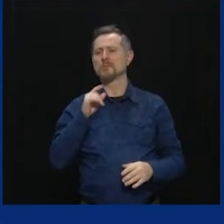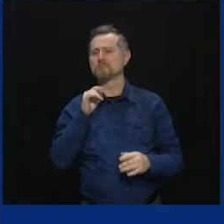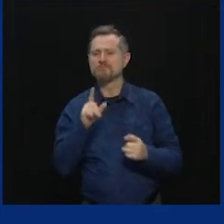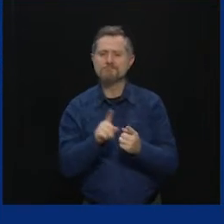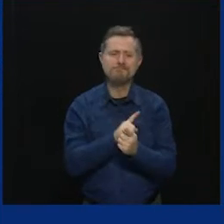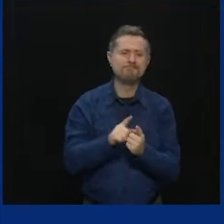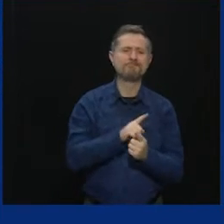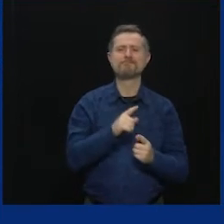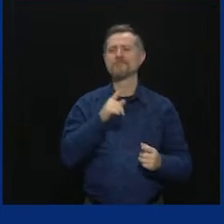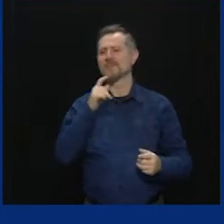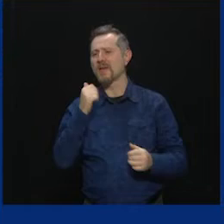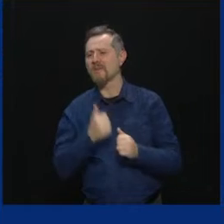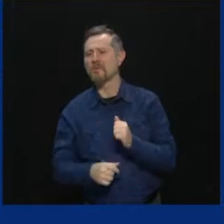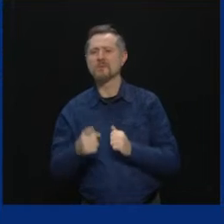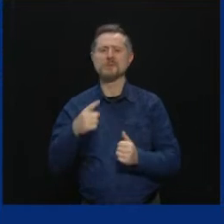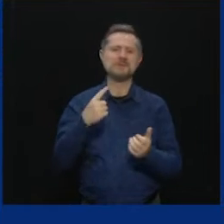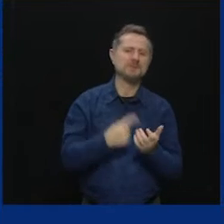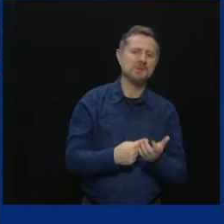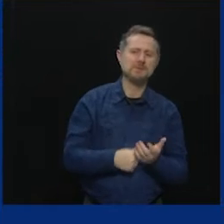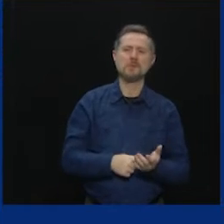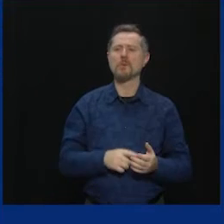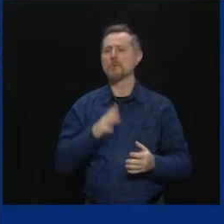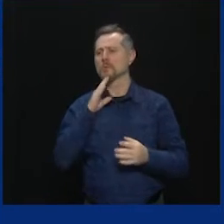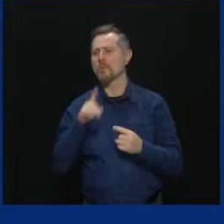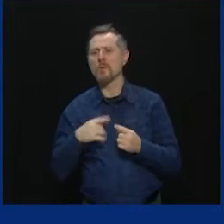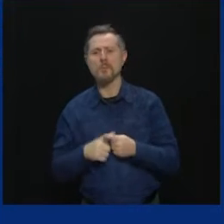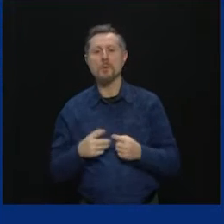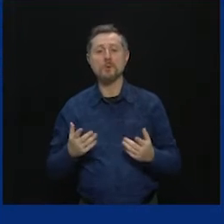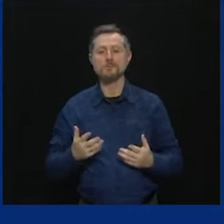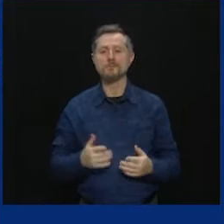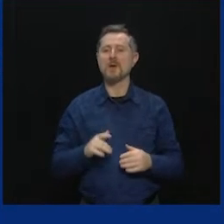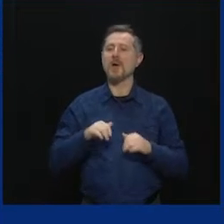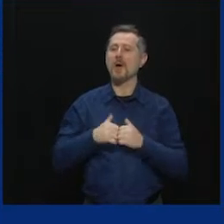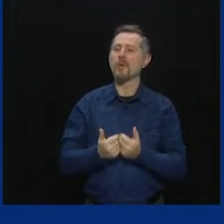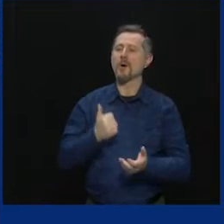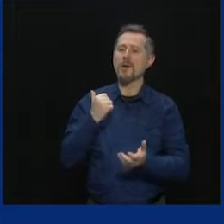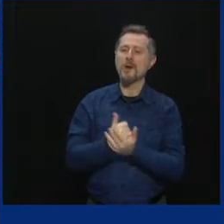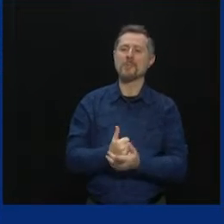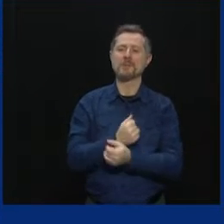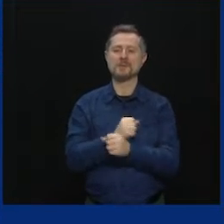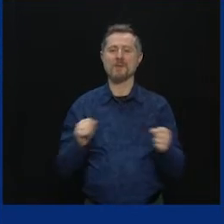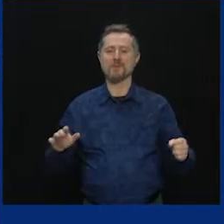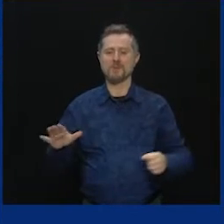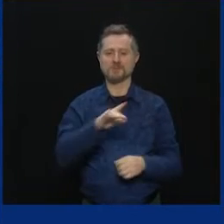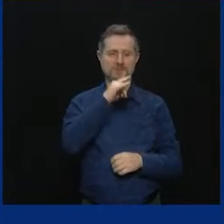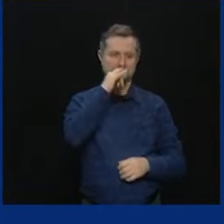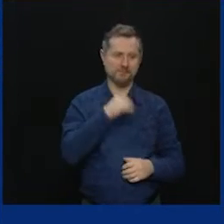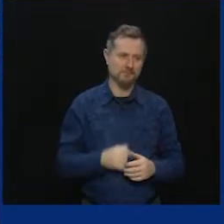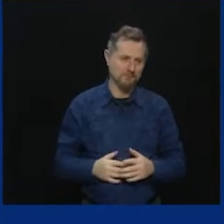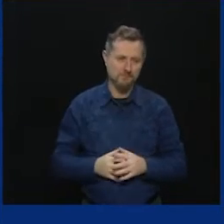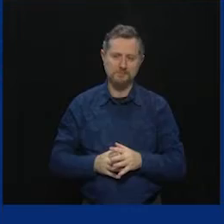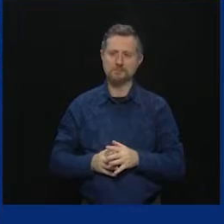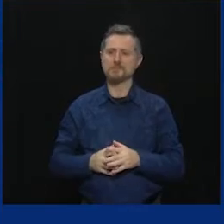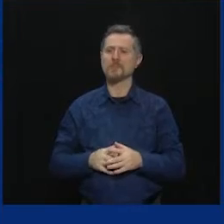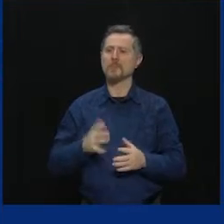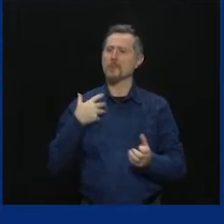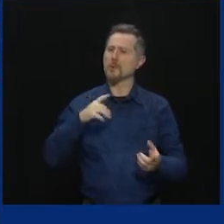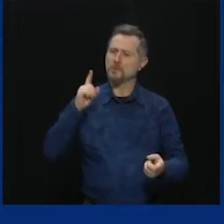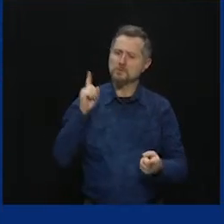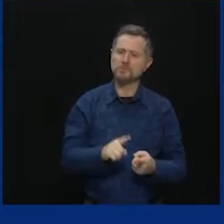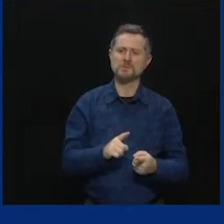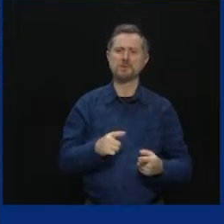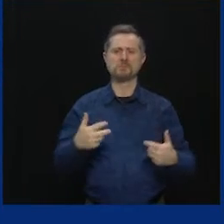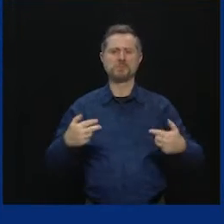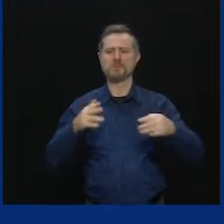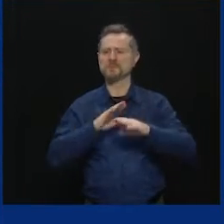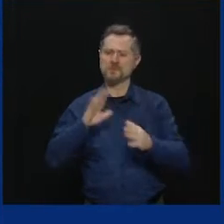every conversation you have, talk about what are we going to do to help save these kids? How will we keep them from the specter of gun violence? How can we